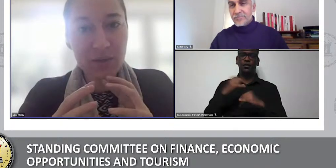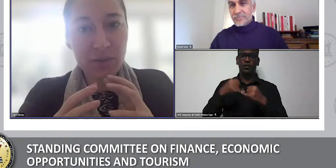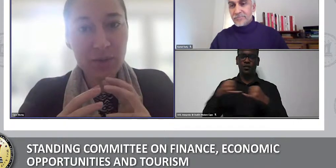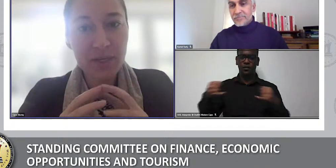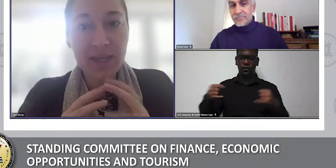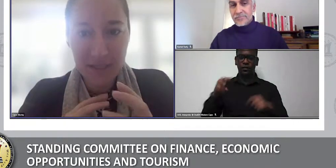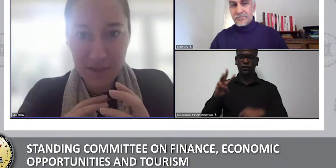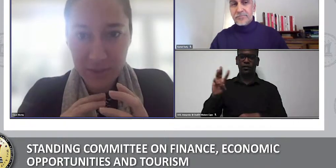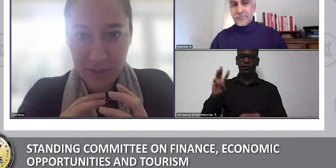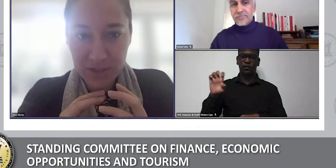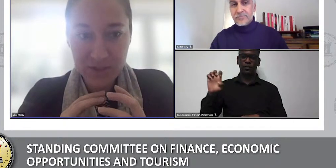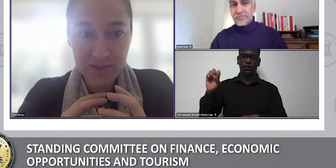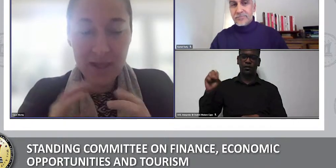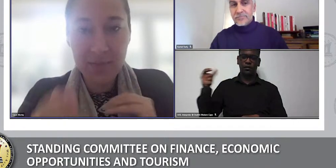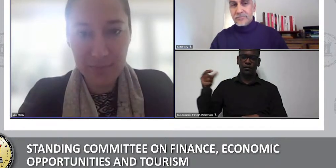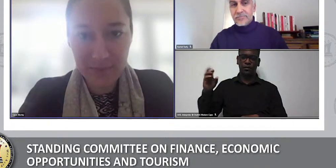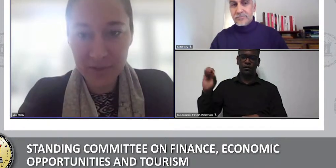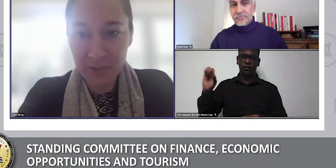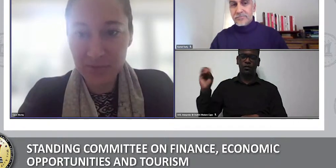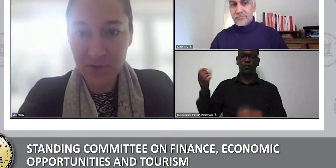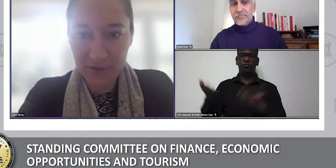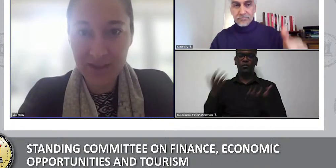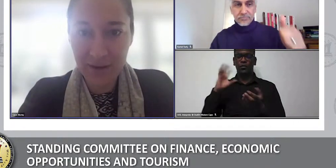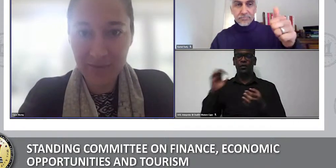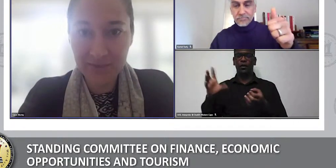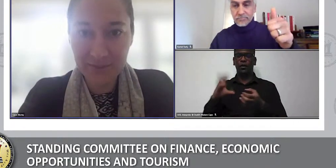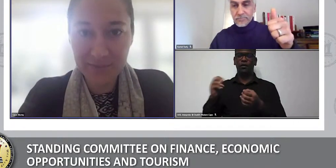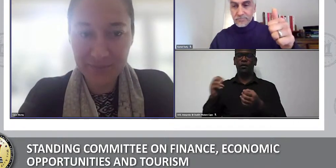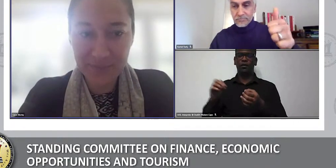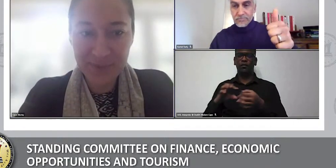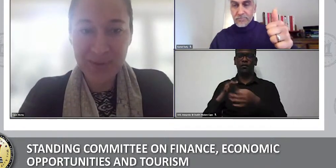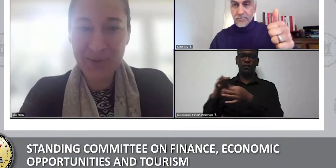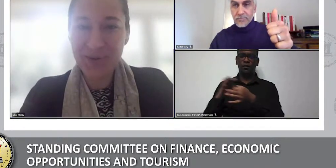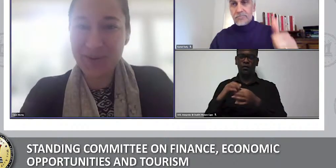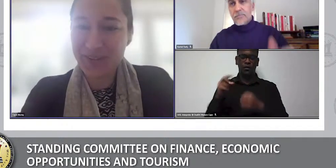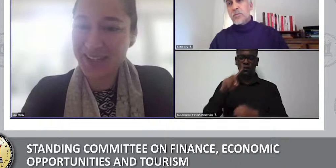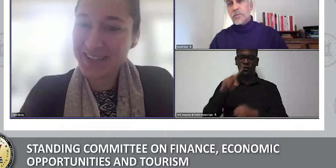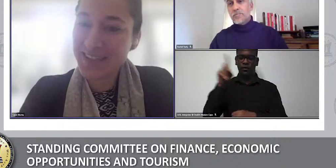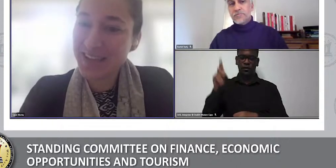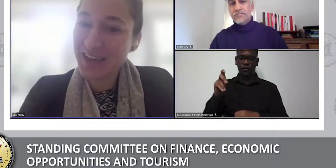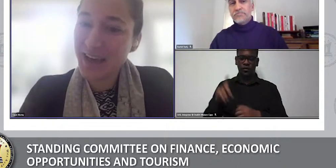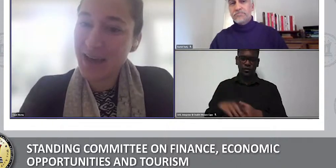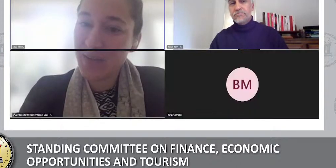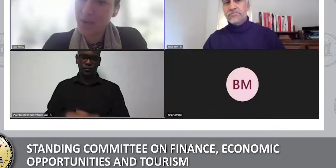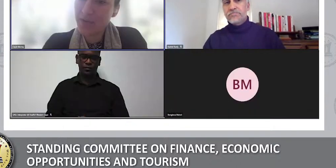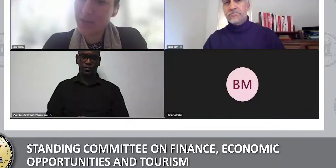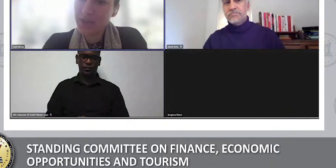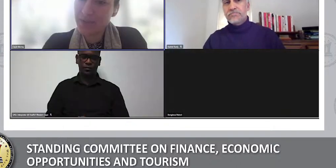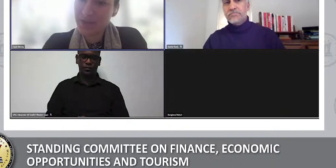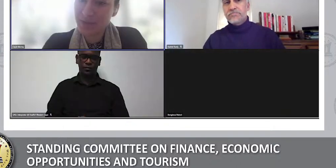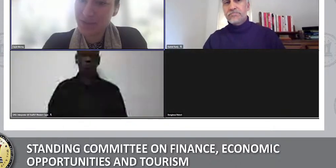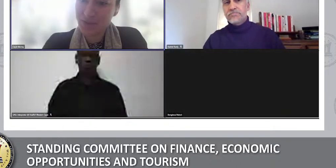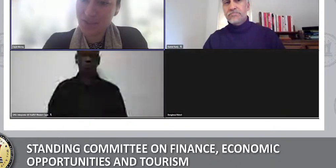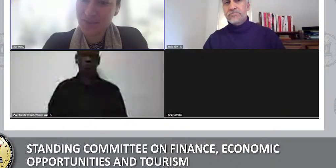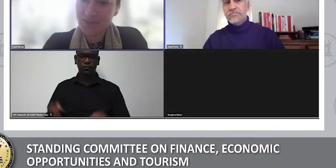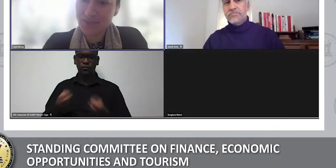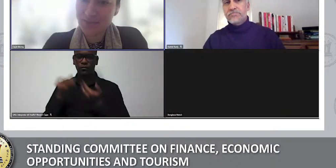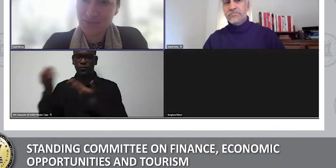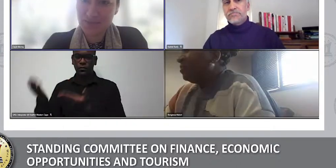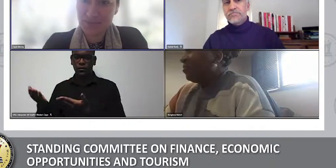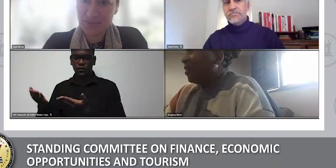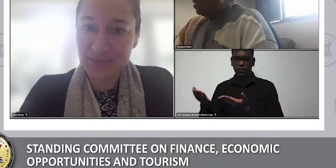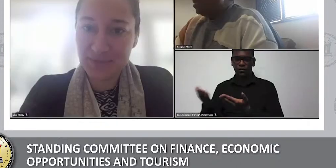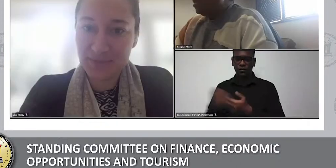any connecting questions that will follow thereafter. All right. Over to you, Ms. Matotsi.